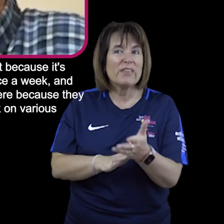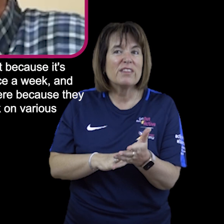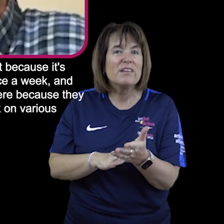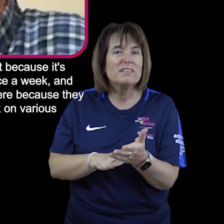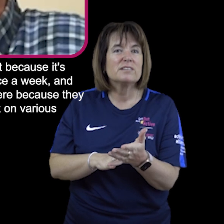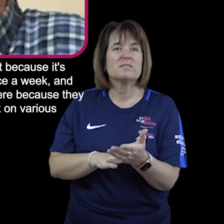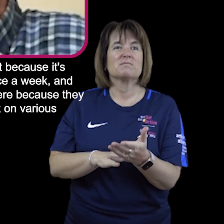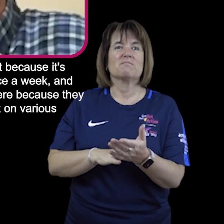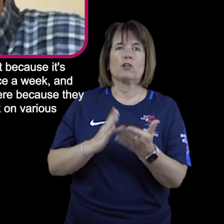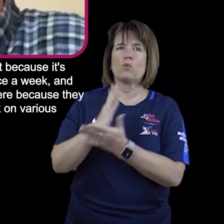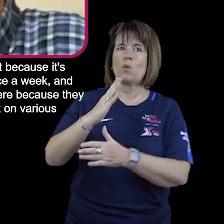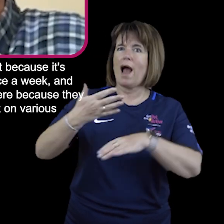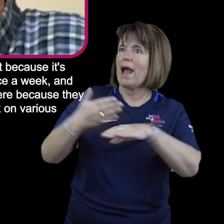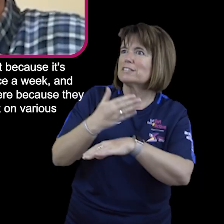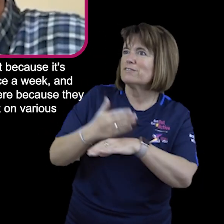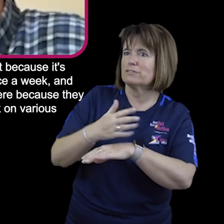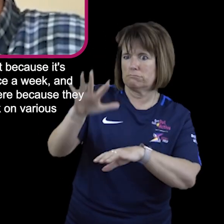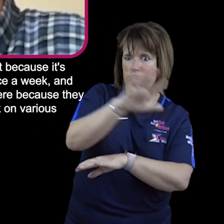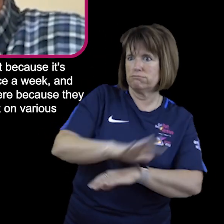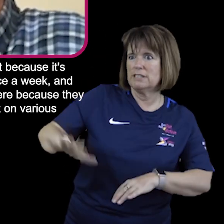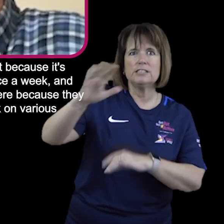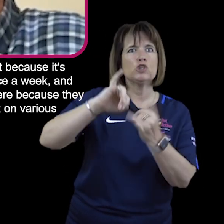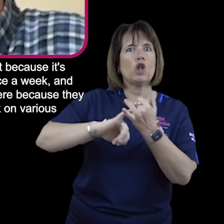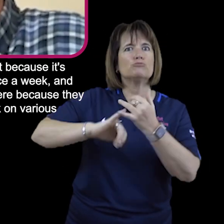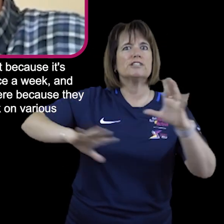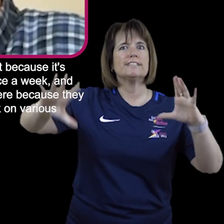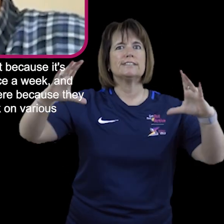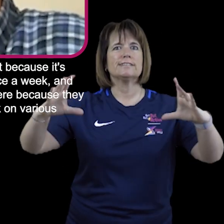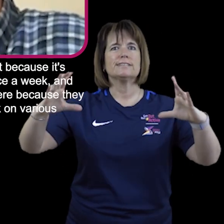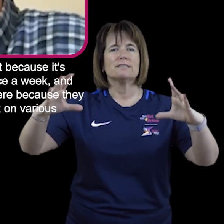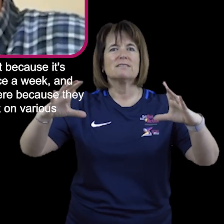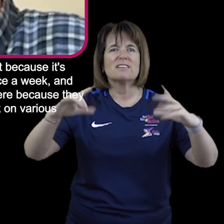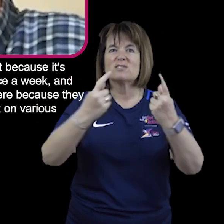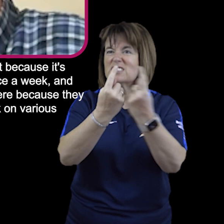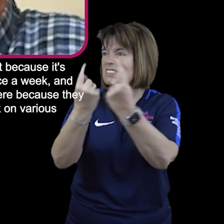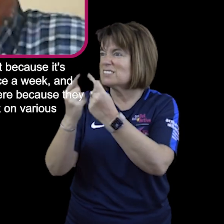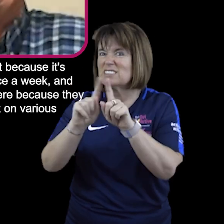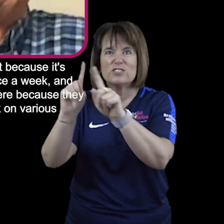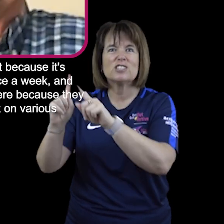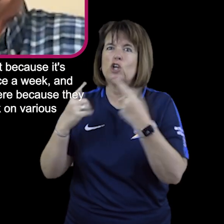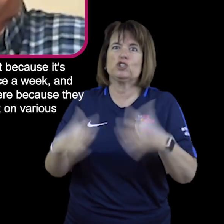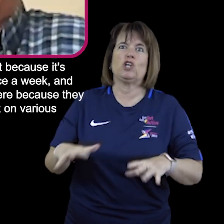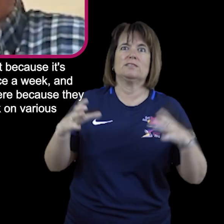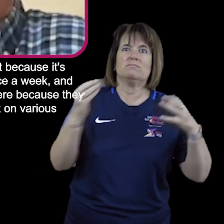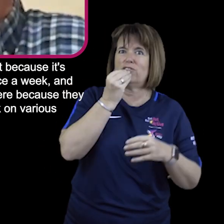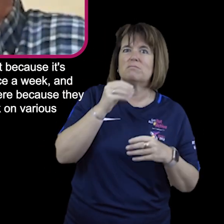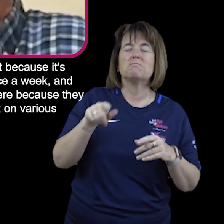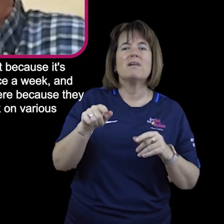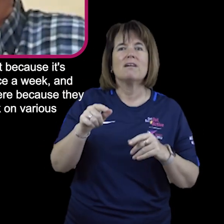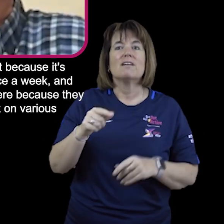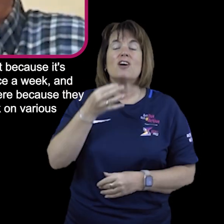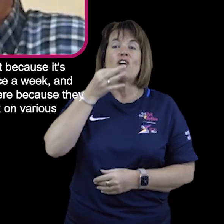very active around Salisbury, it does other things as well. So we have a coffee morning once a week, and the coffee morning is held at